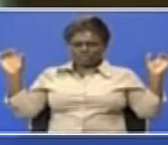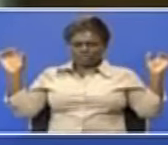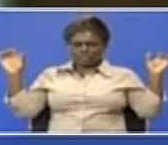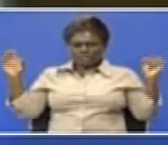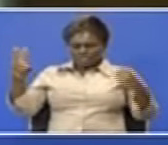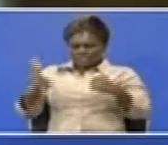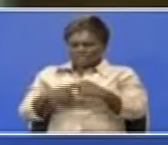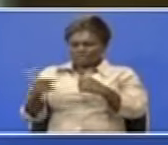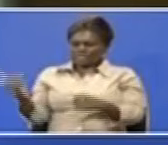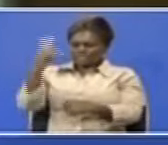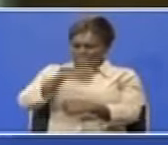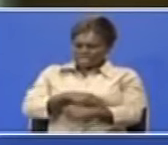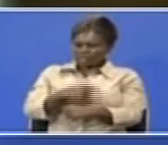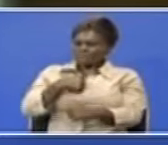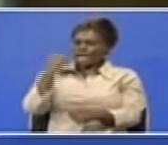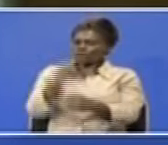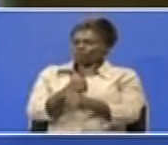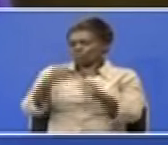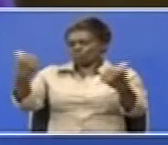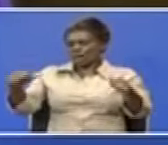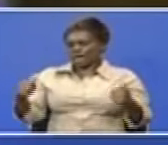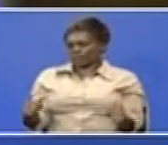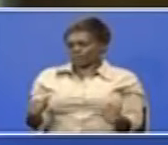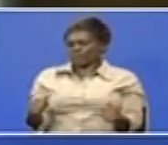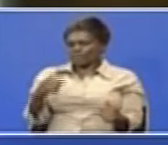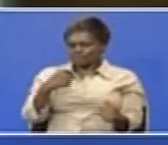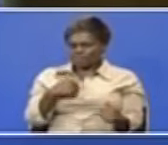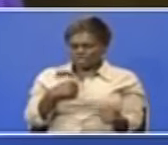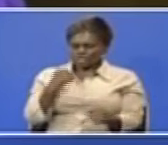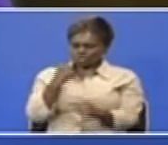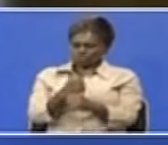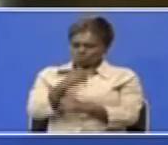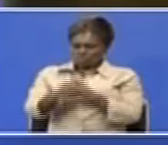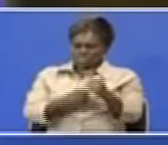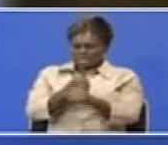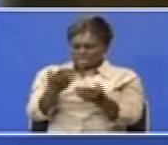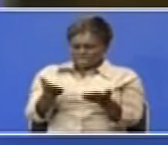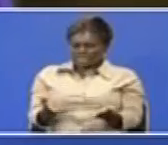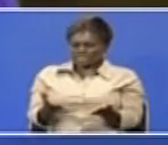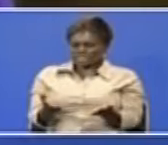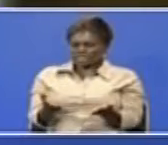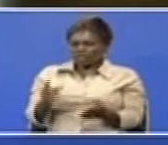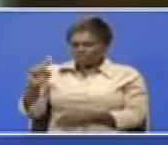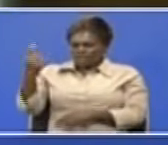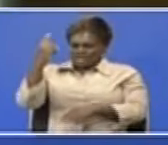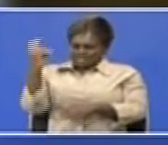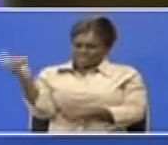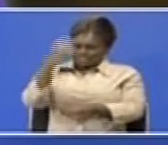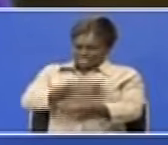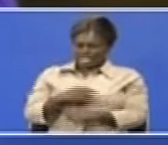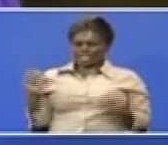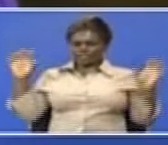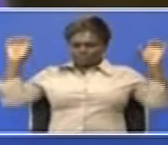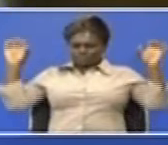many things I have not been done for the last couple of years. I've been doing this year, like, as an example, gym. This is my first year in my